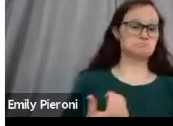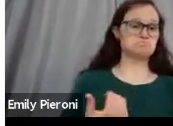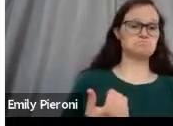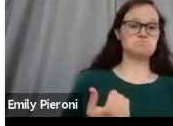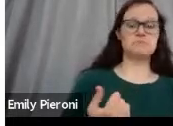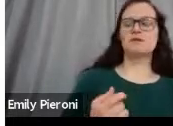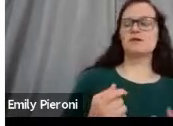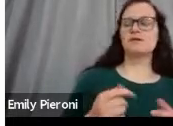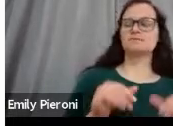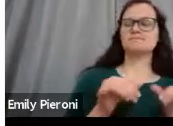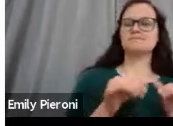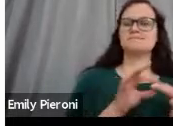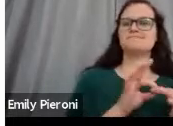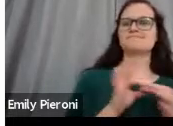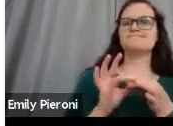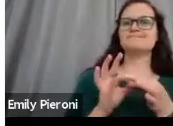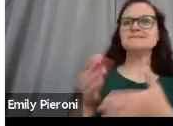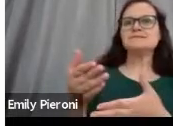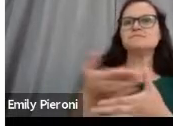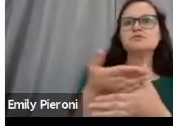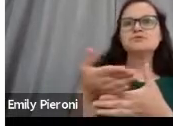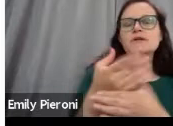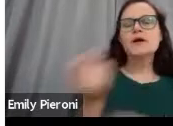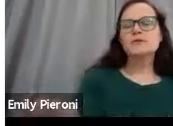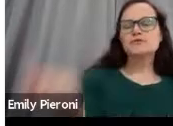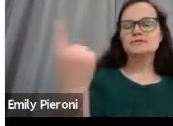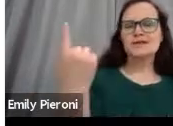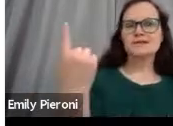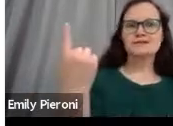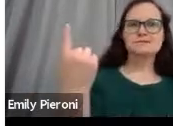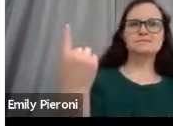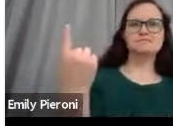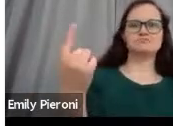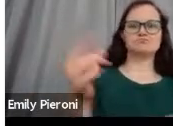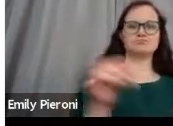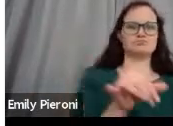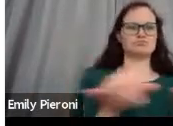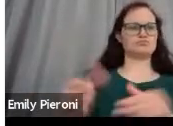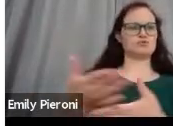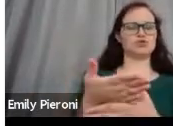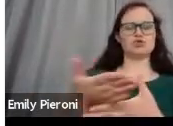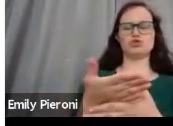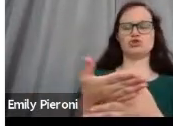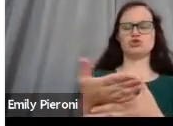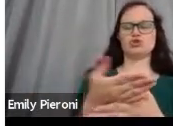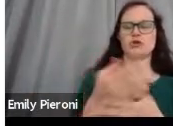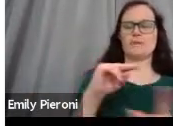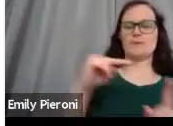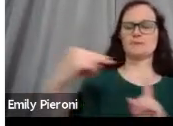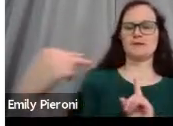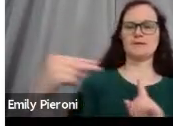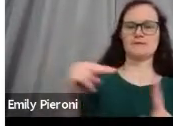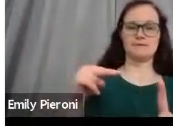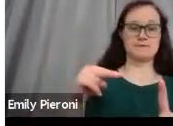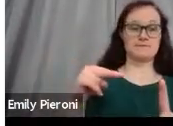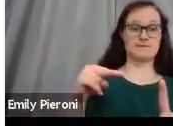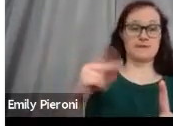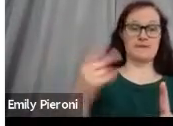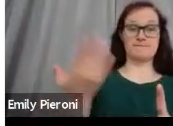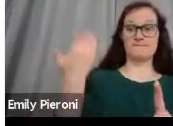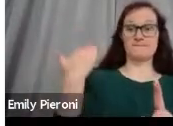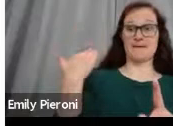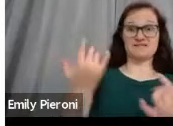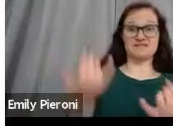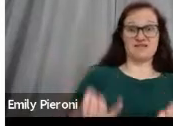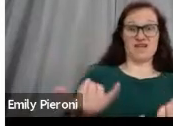understanding, how we see the world. And one of the most important things is it links the past, the present, and the future.